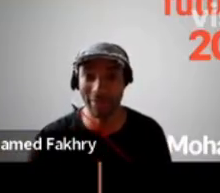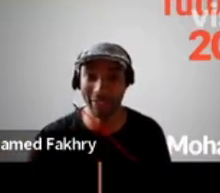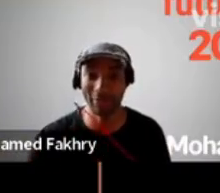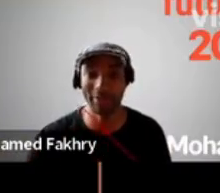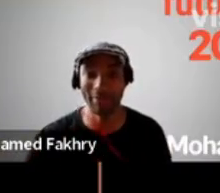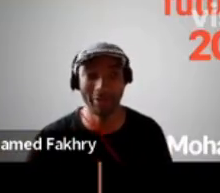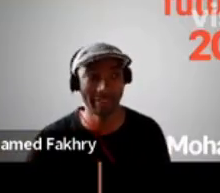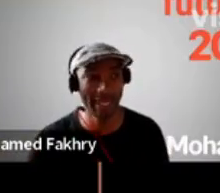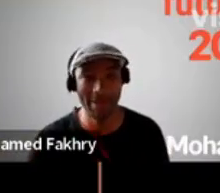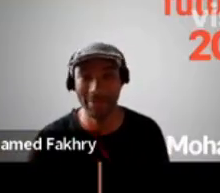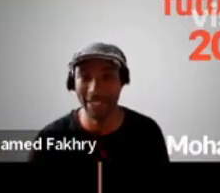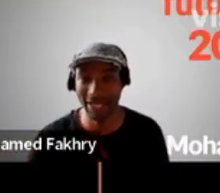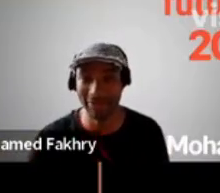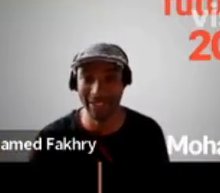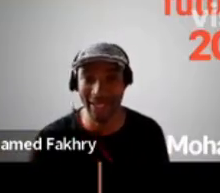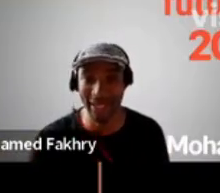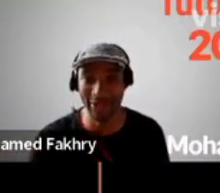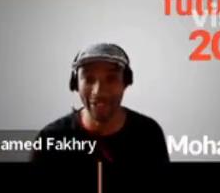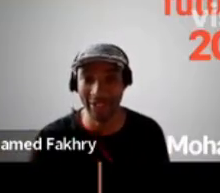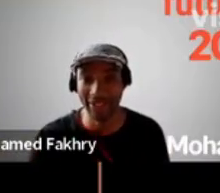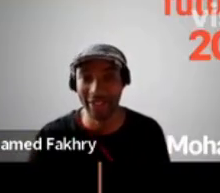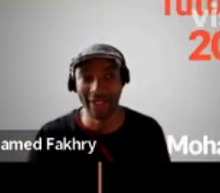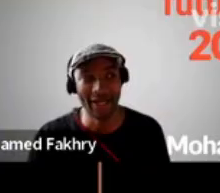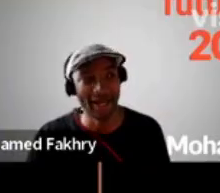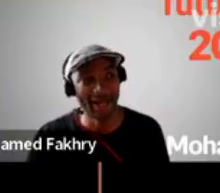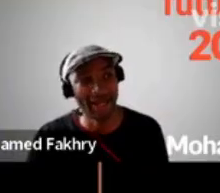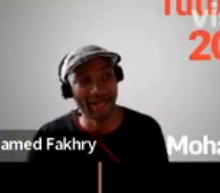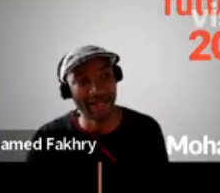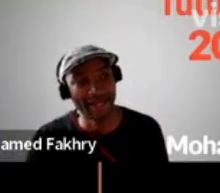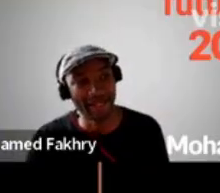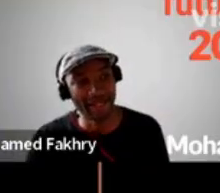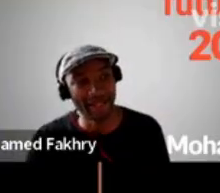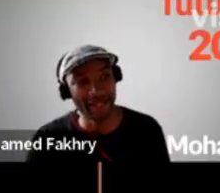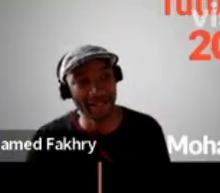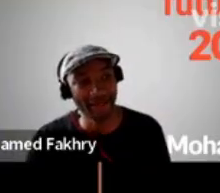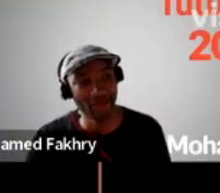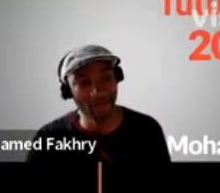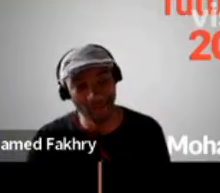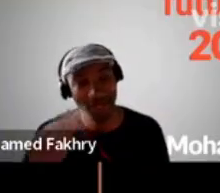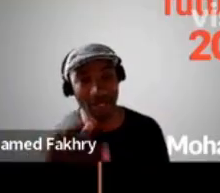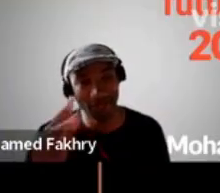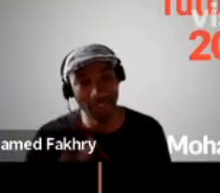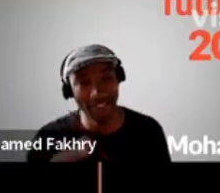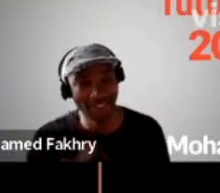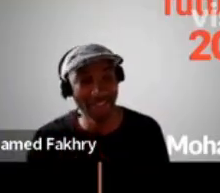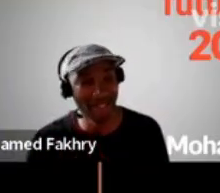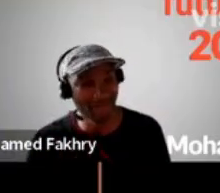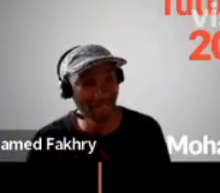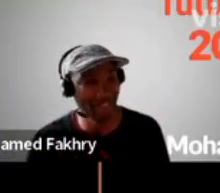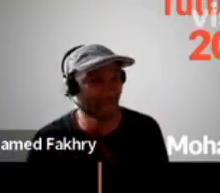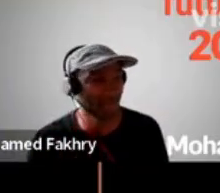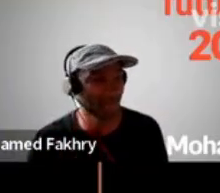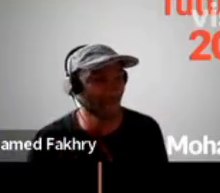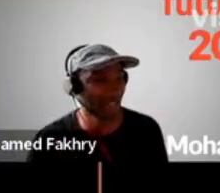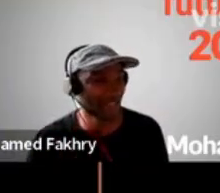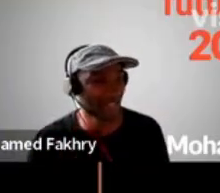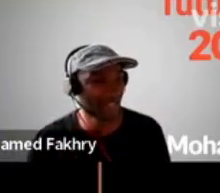most important to me because I am a dev designer. And I go to the next slide,